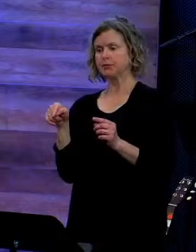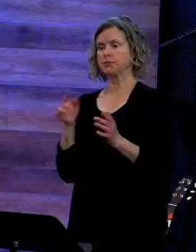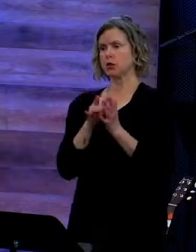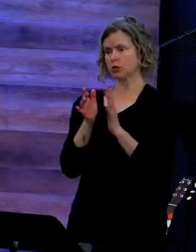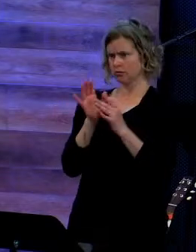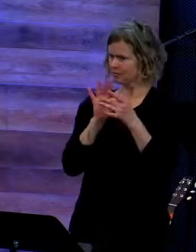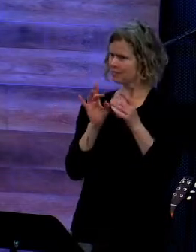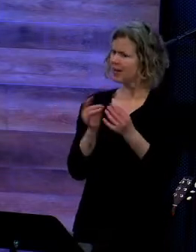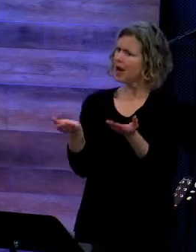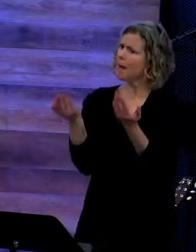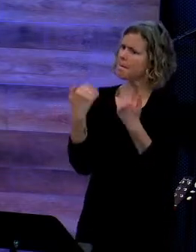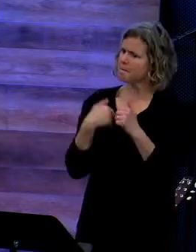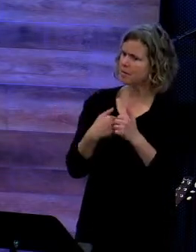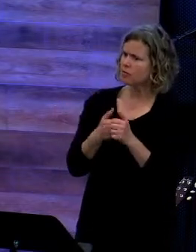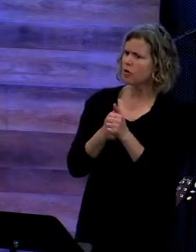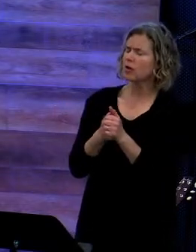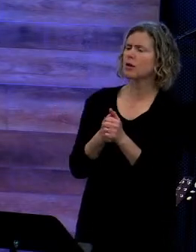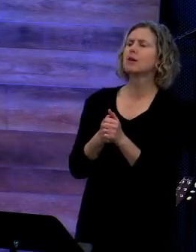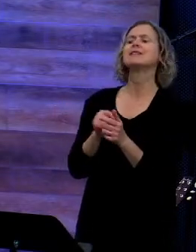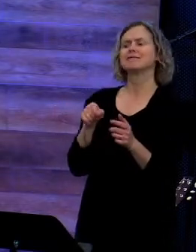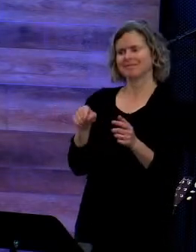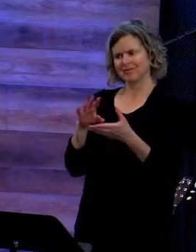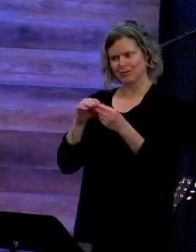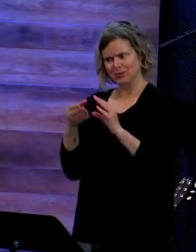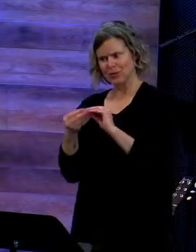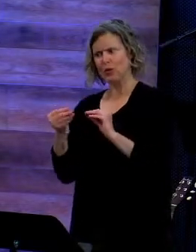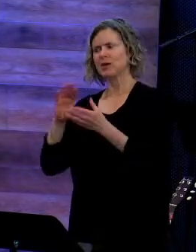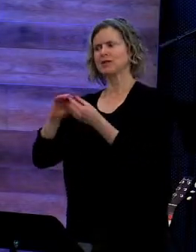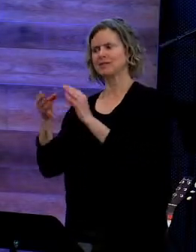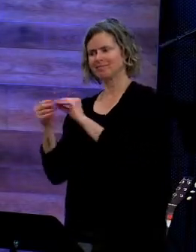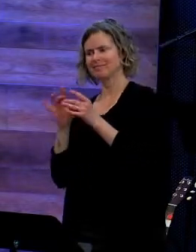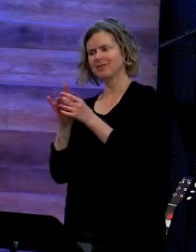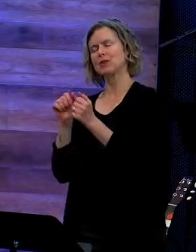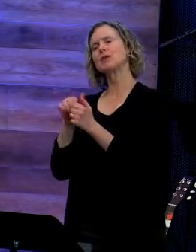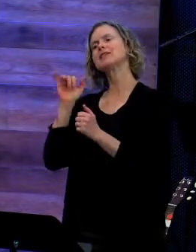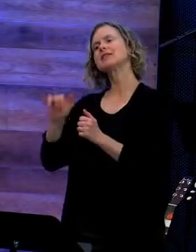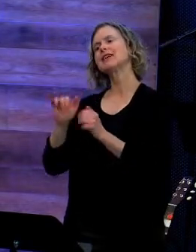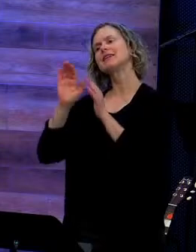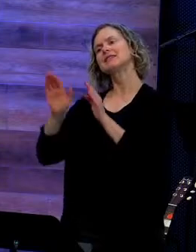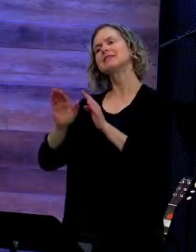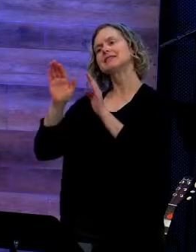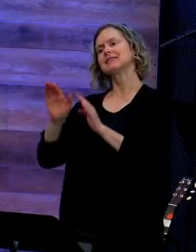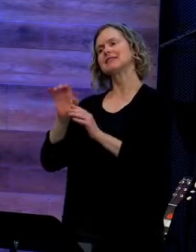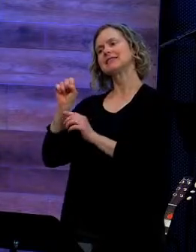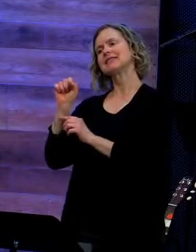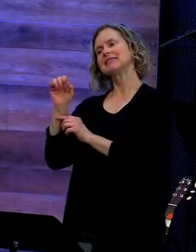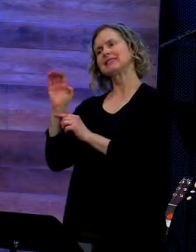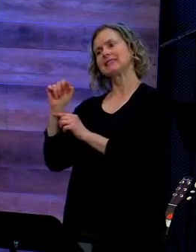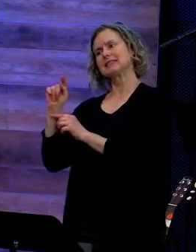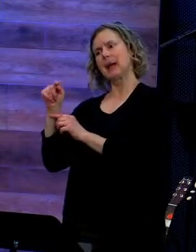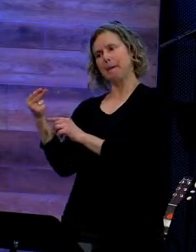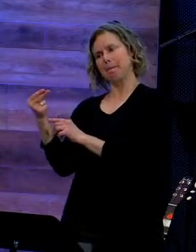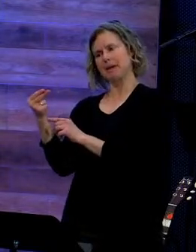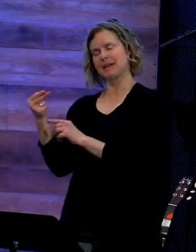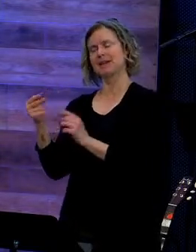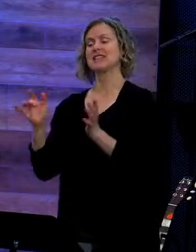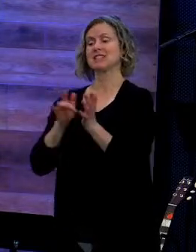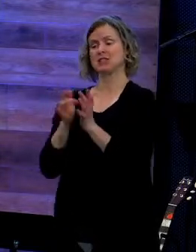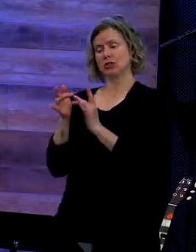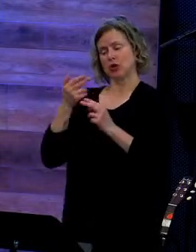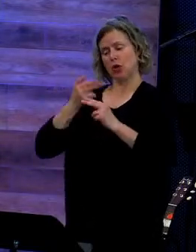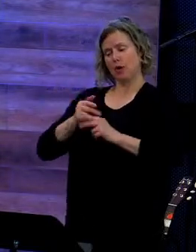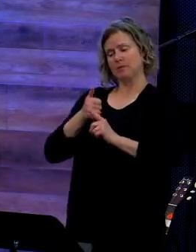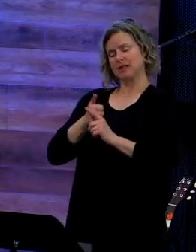stories, you'll notice, have to do with the Sabbath. With this practice of Sabbath, Jesus is contending with the Pharisees. He calls himself the Lord of the